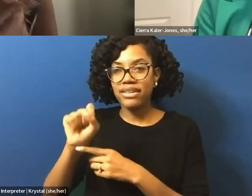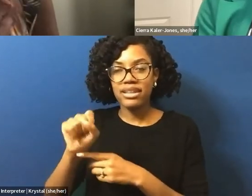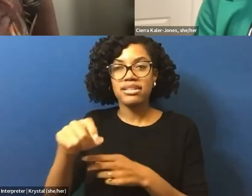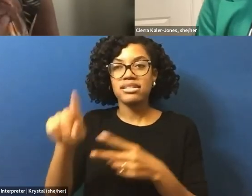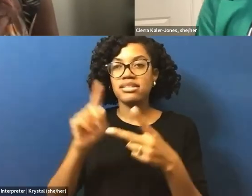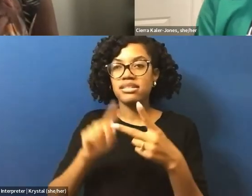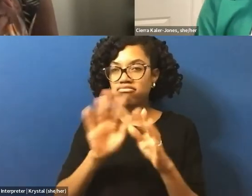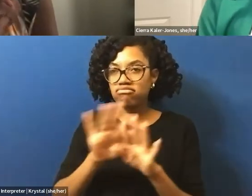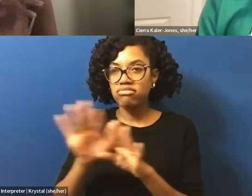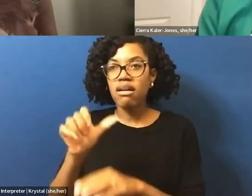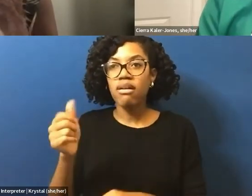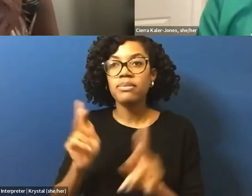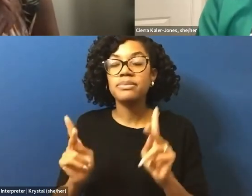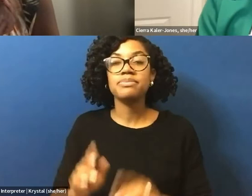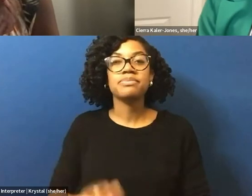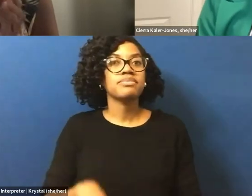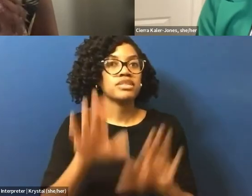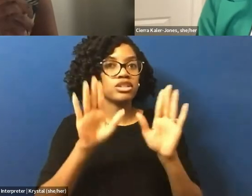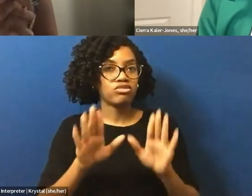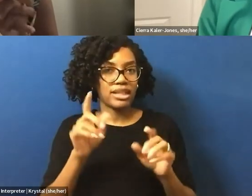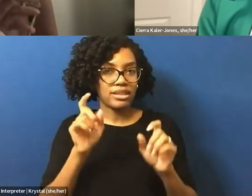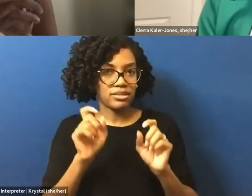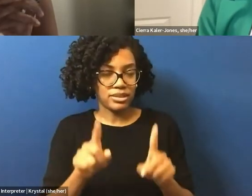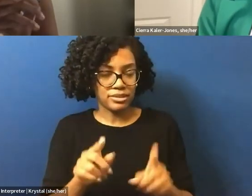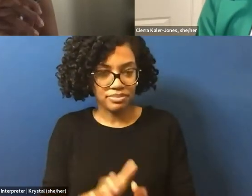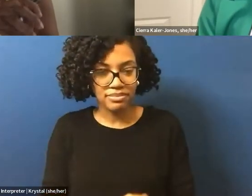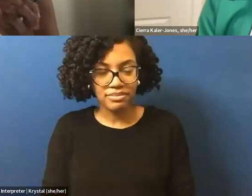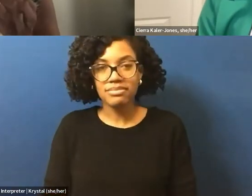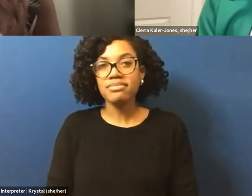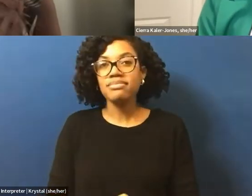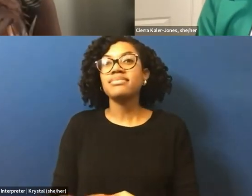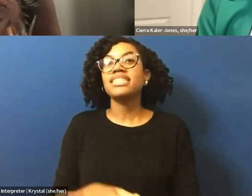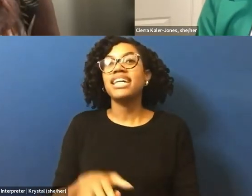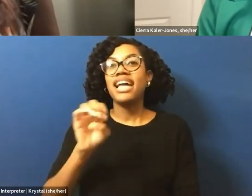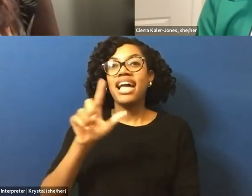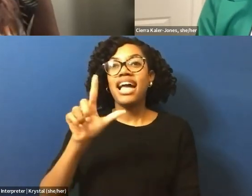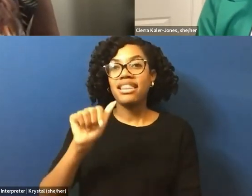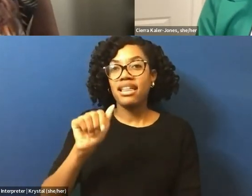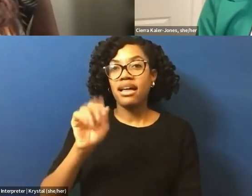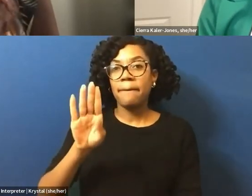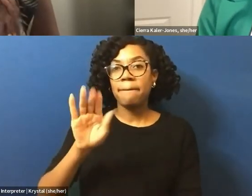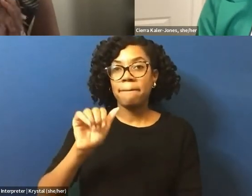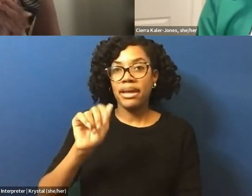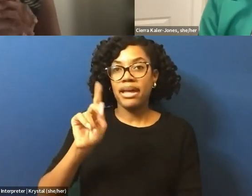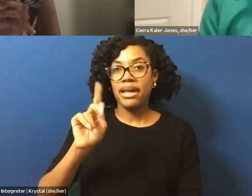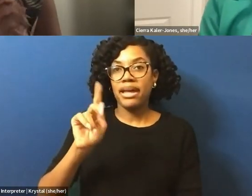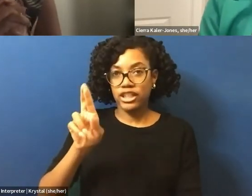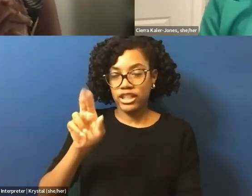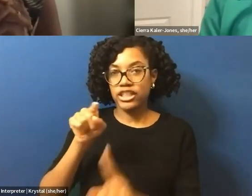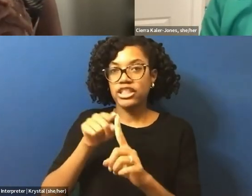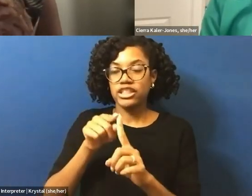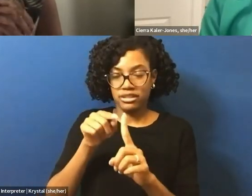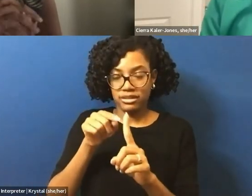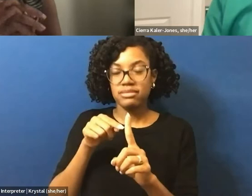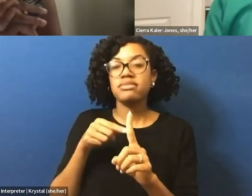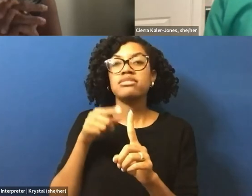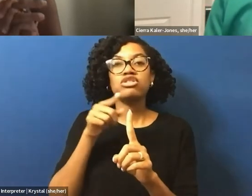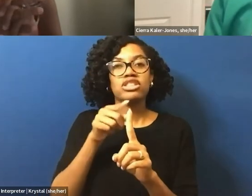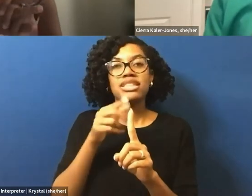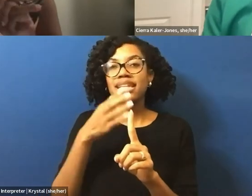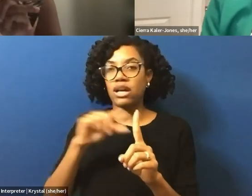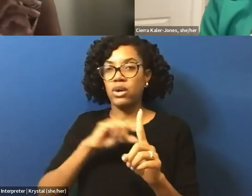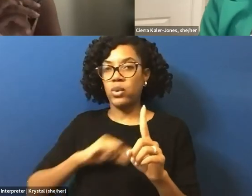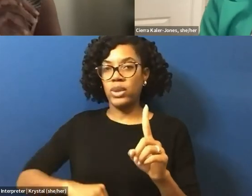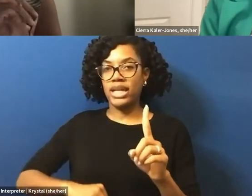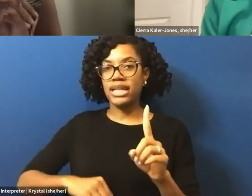Now, Ella Baker and her were well known to each other and moved in and out of circles together, particularly in Harlem, with